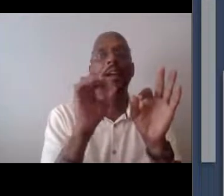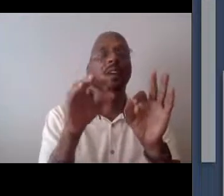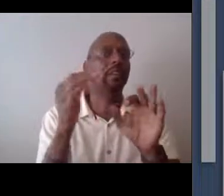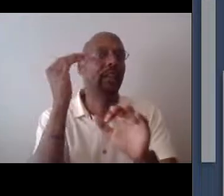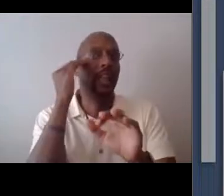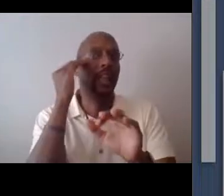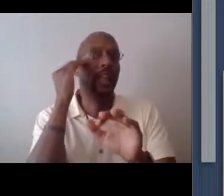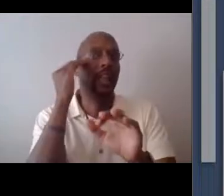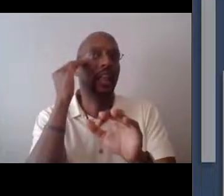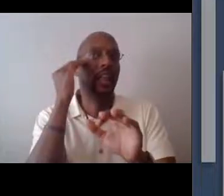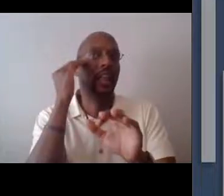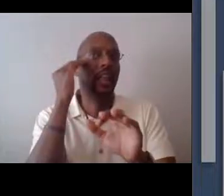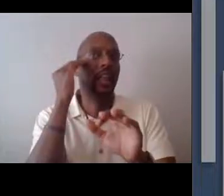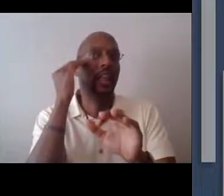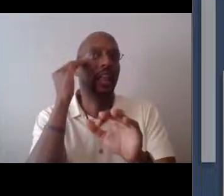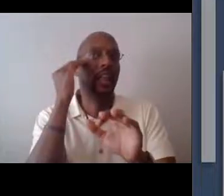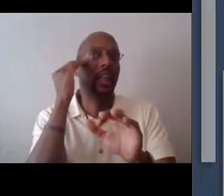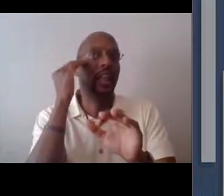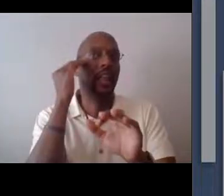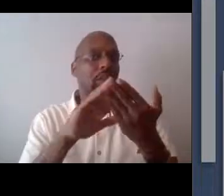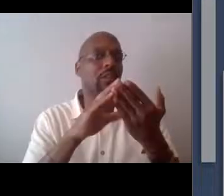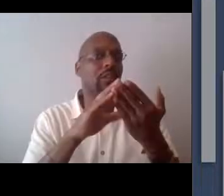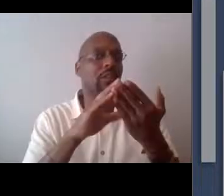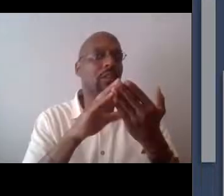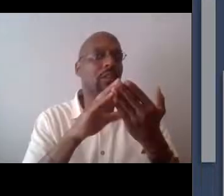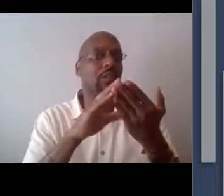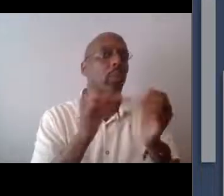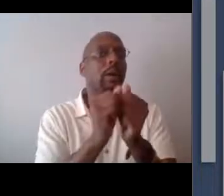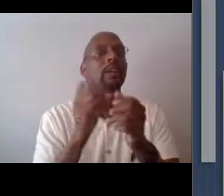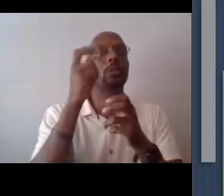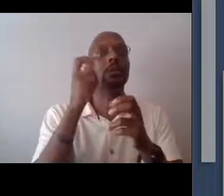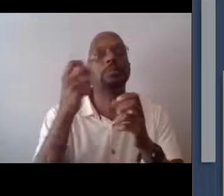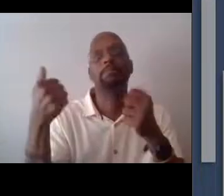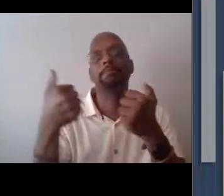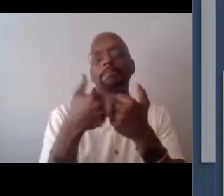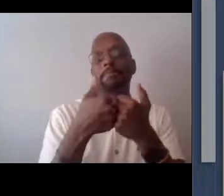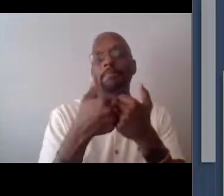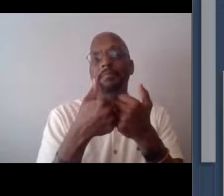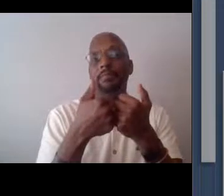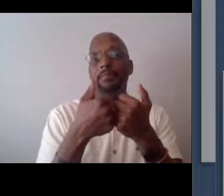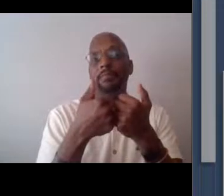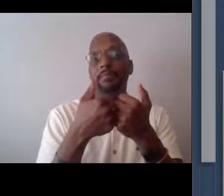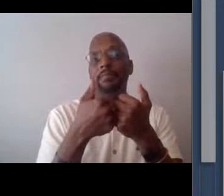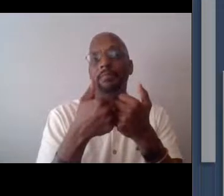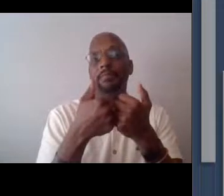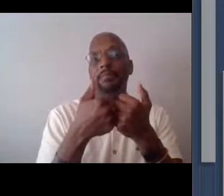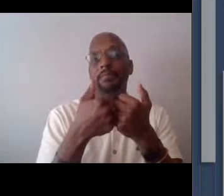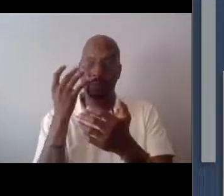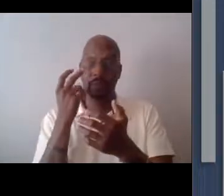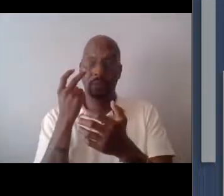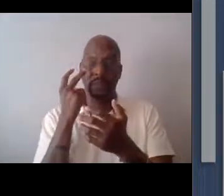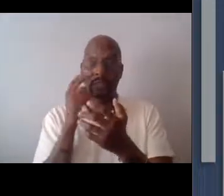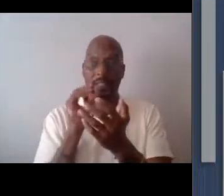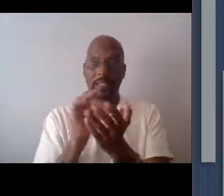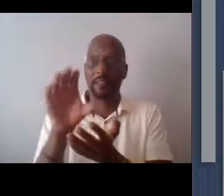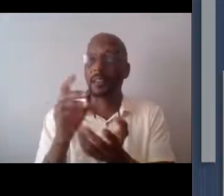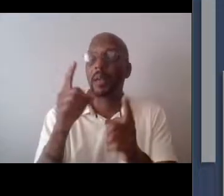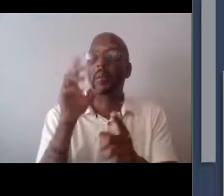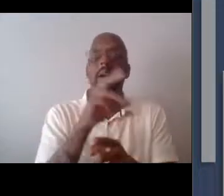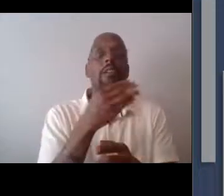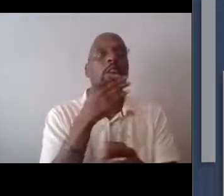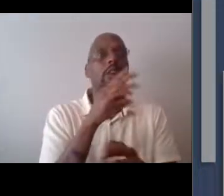challenges. And if we are going to see the kind of investment that our good friend Vince was talking about in partnership